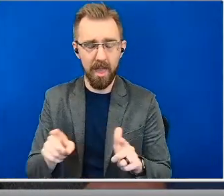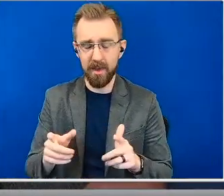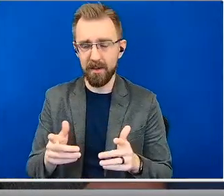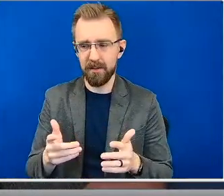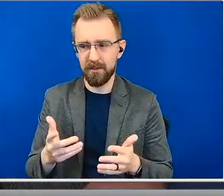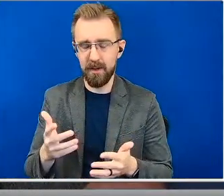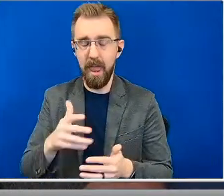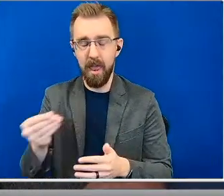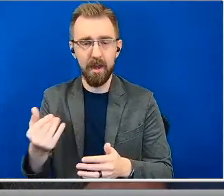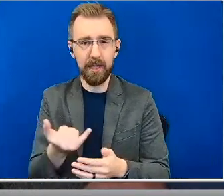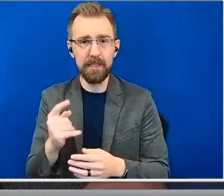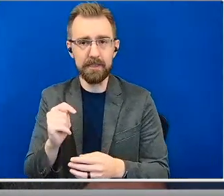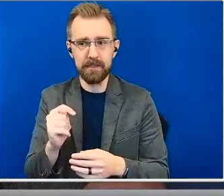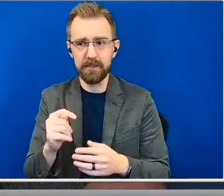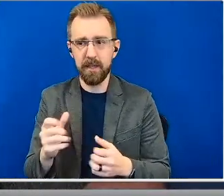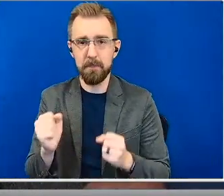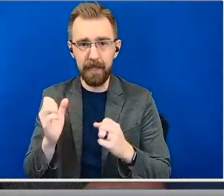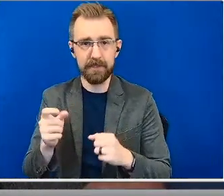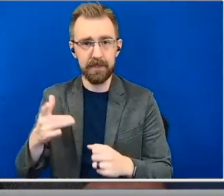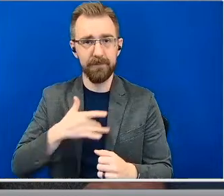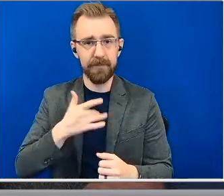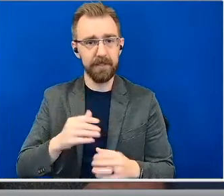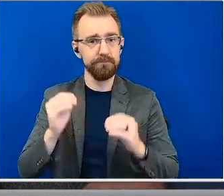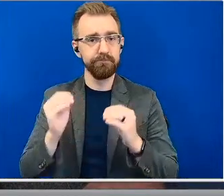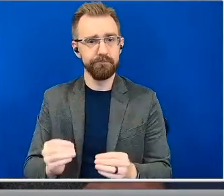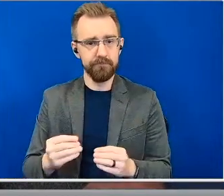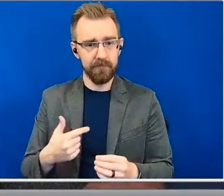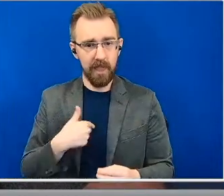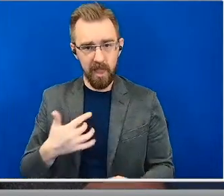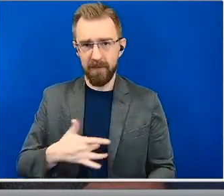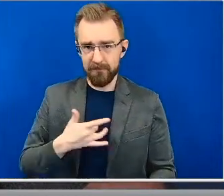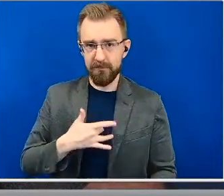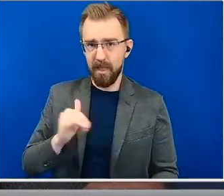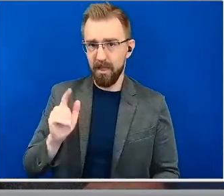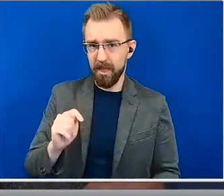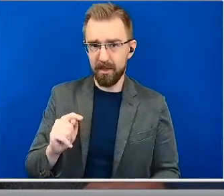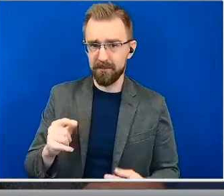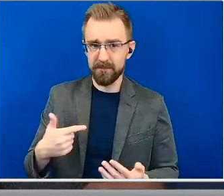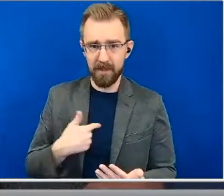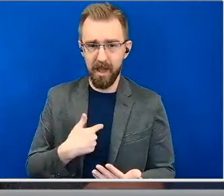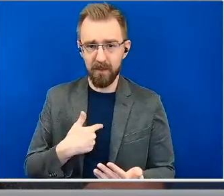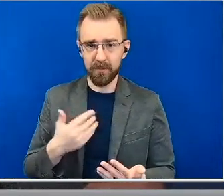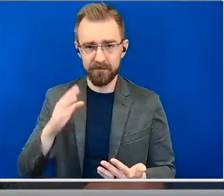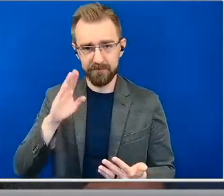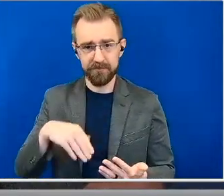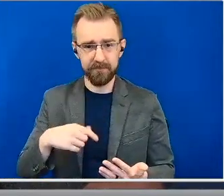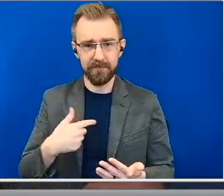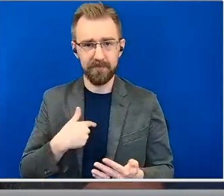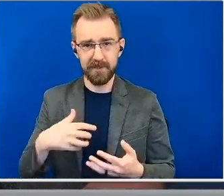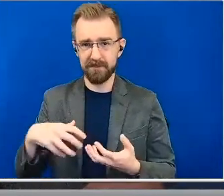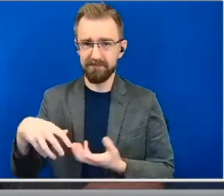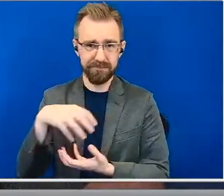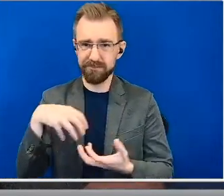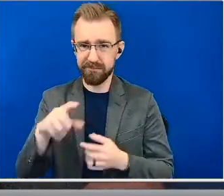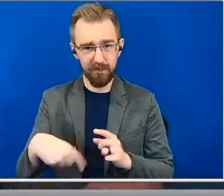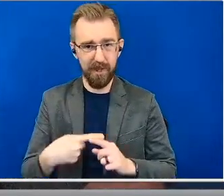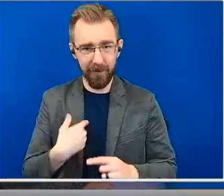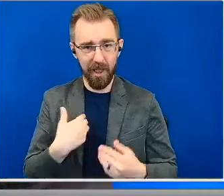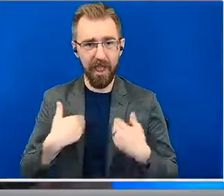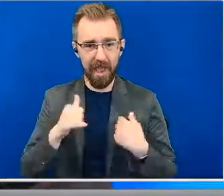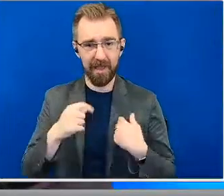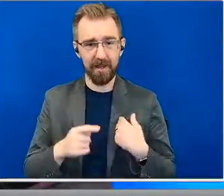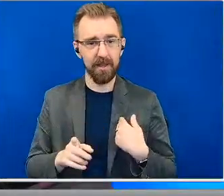that they don't feel it. I felt it. I was, a mess when I had it. He never felt